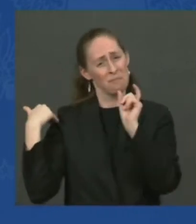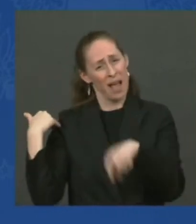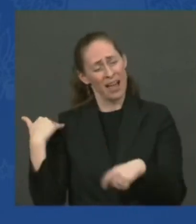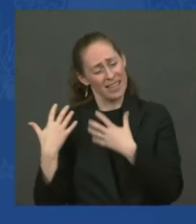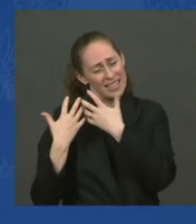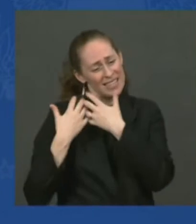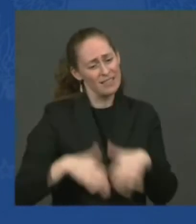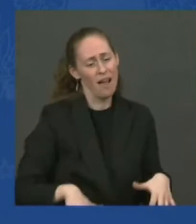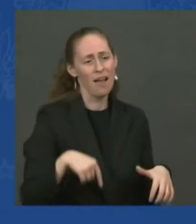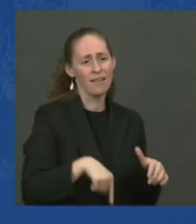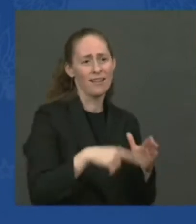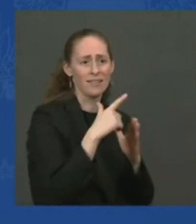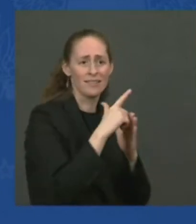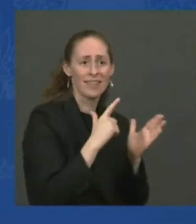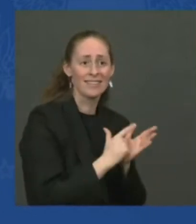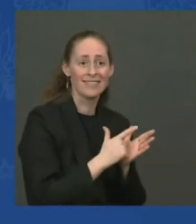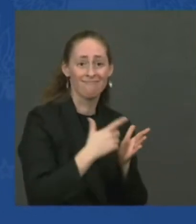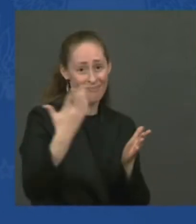You got it, kid.